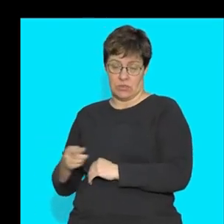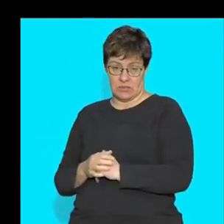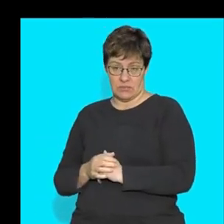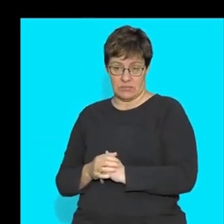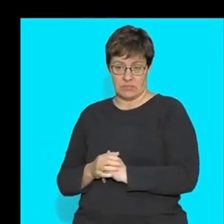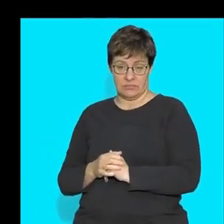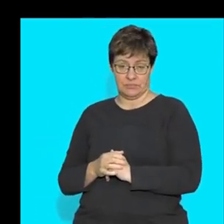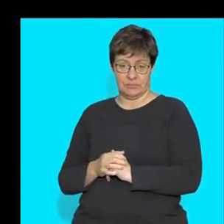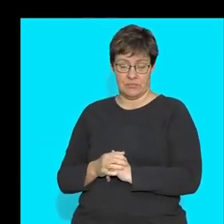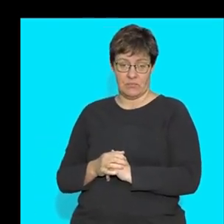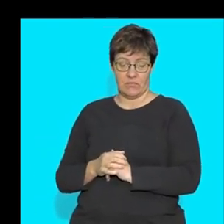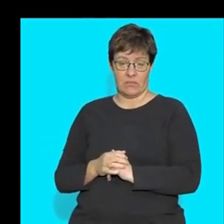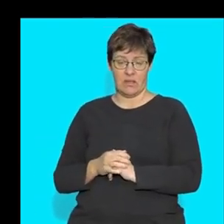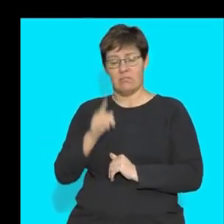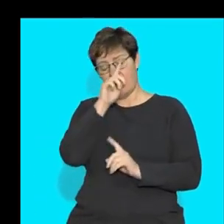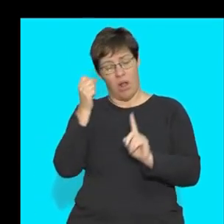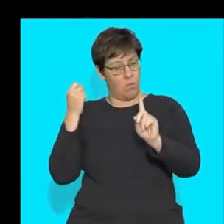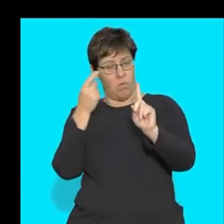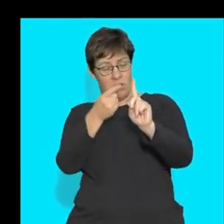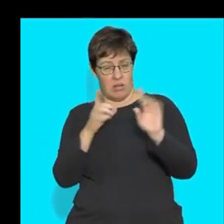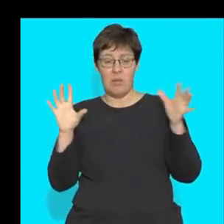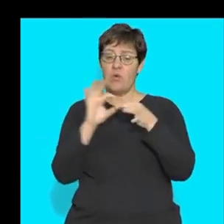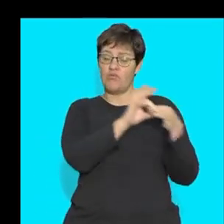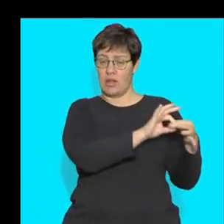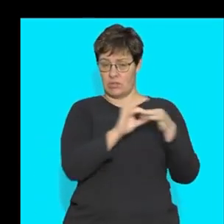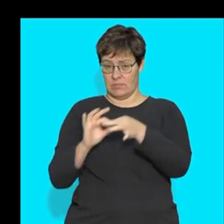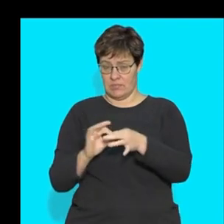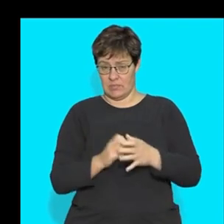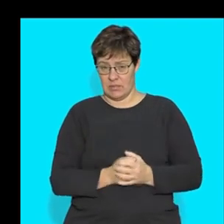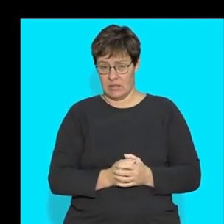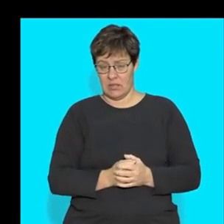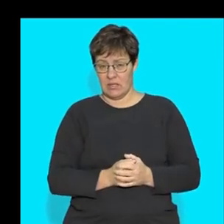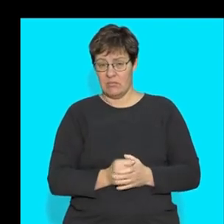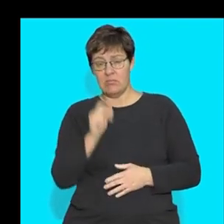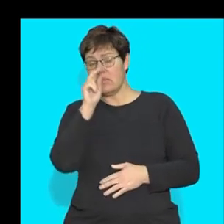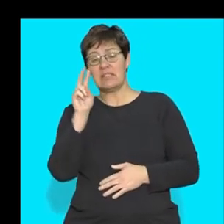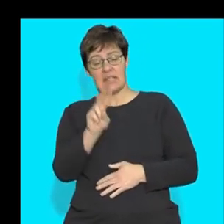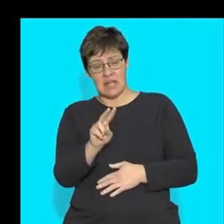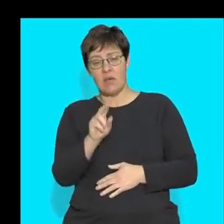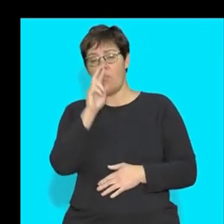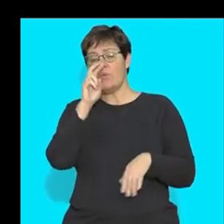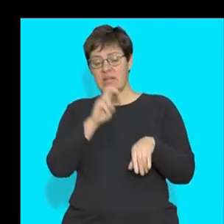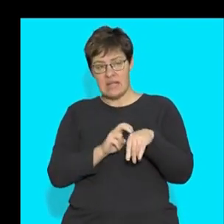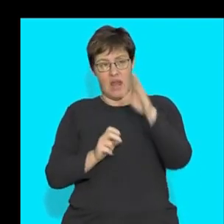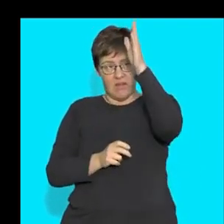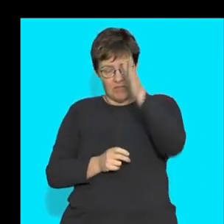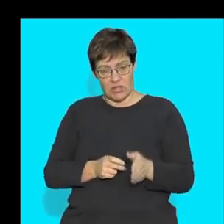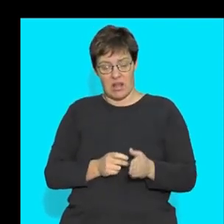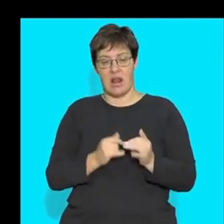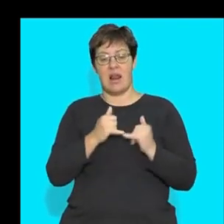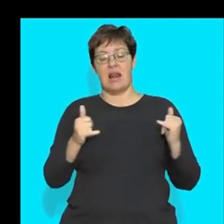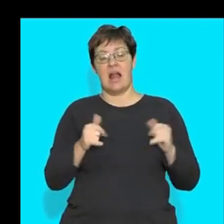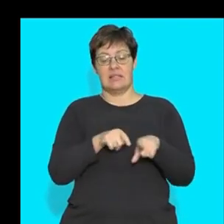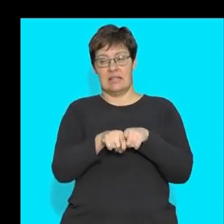output value, right? That's the goal. That is the relationship. Now, to see this, we use a vertical line test,